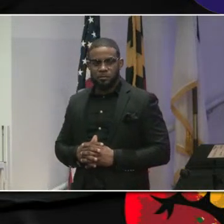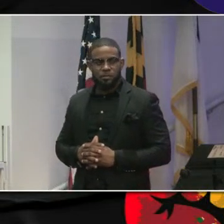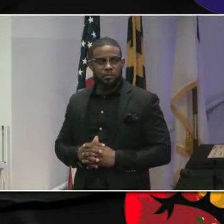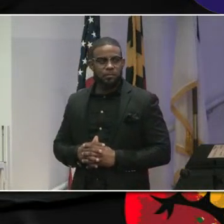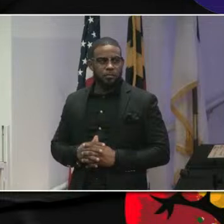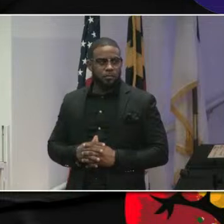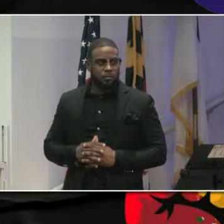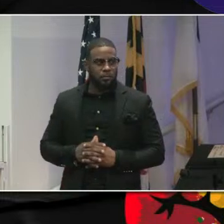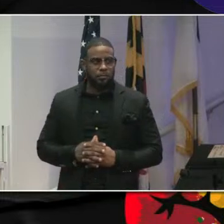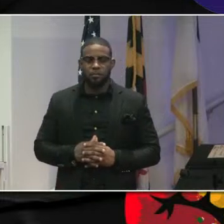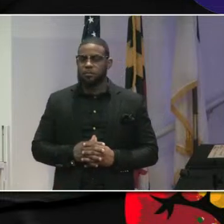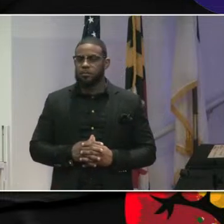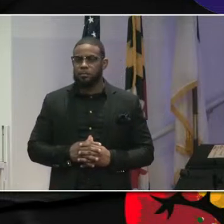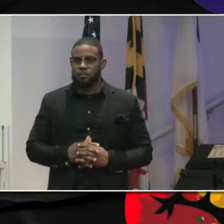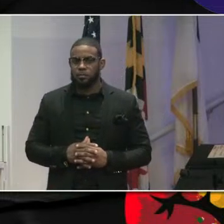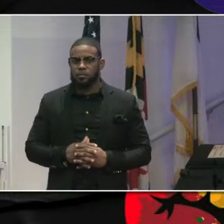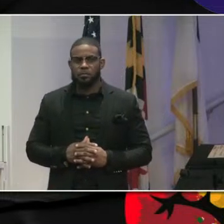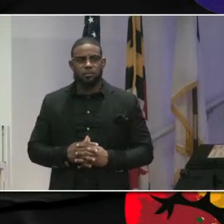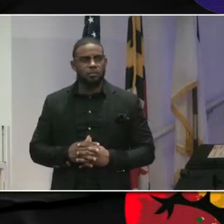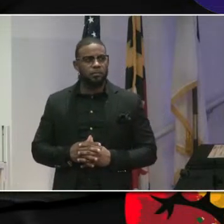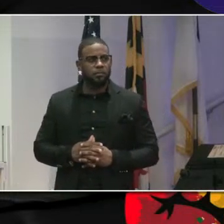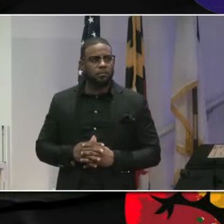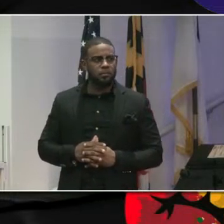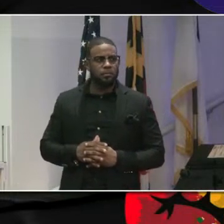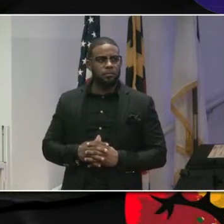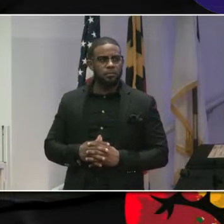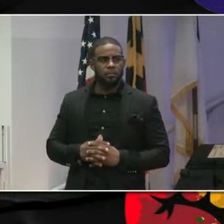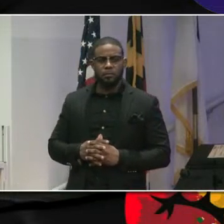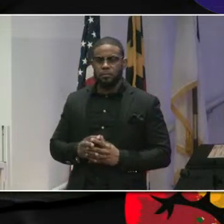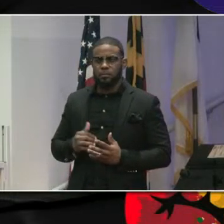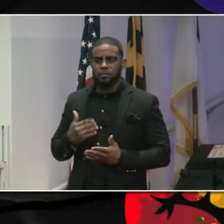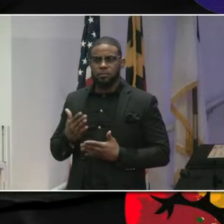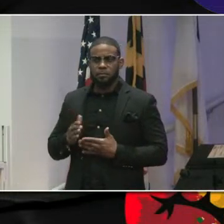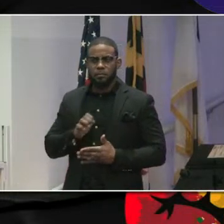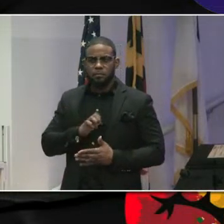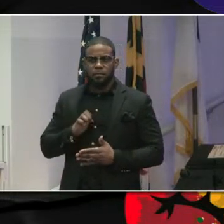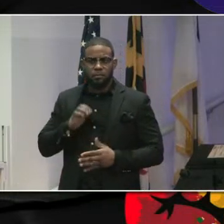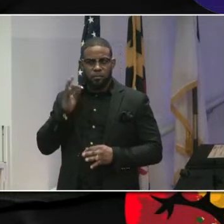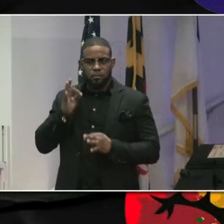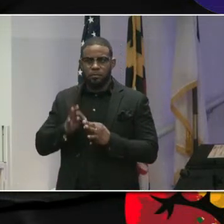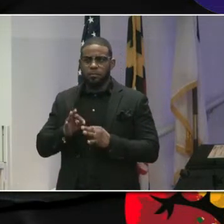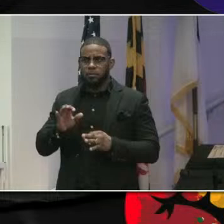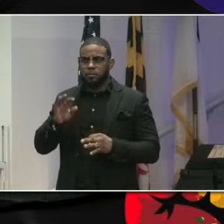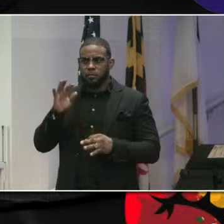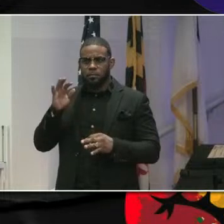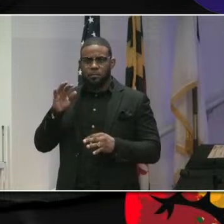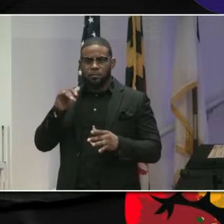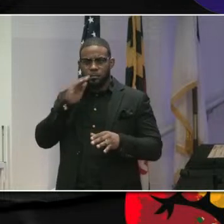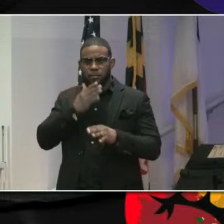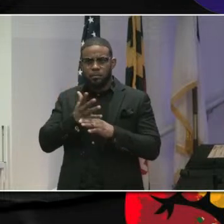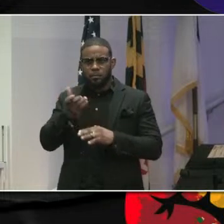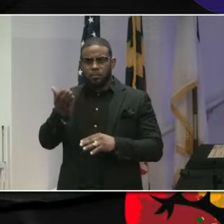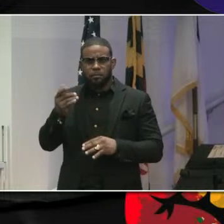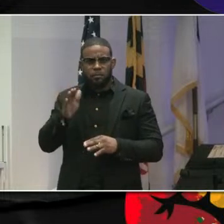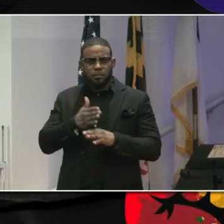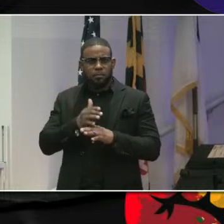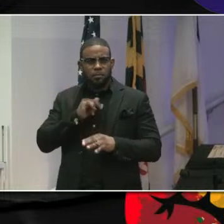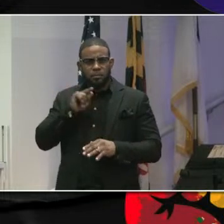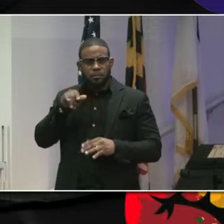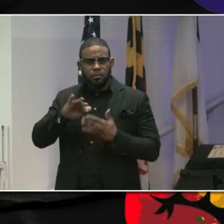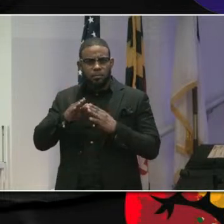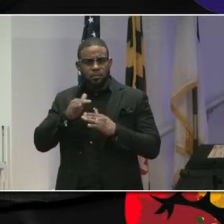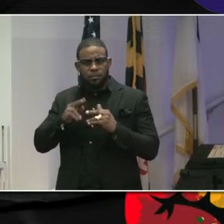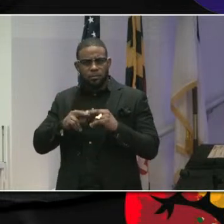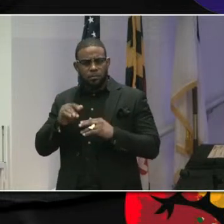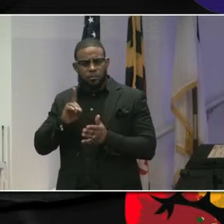him. As daughter, I'm the county executive's faith community's liaison, and I was down there at the county building. The